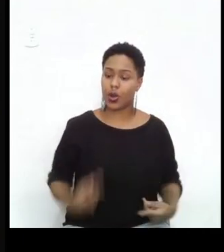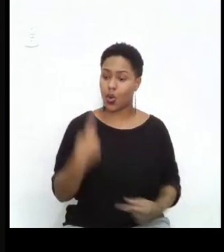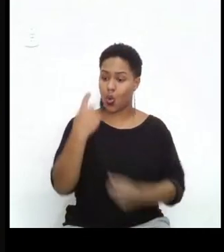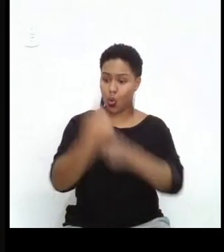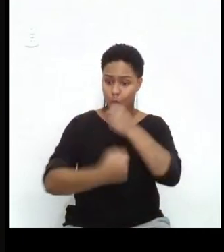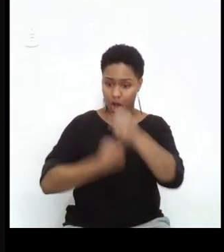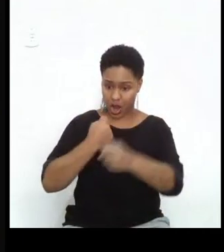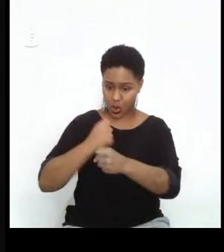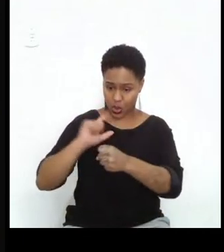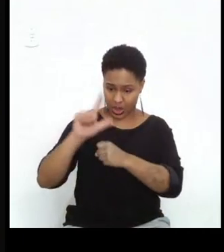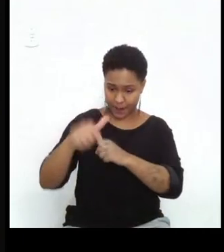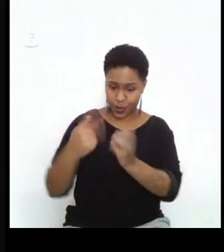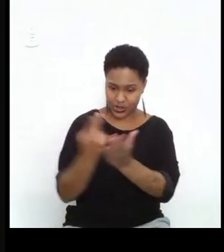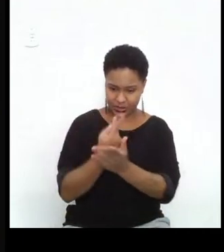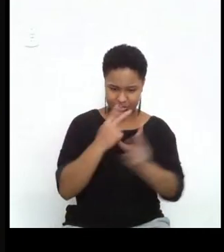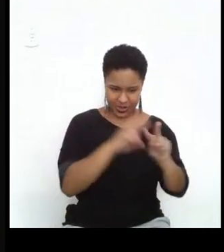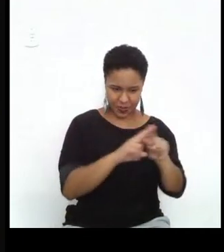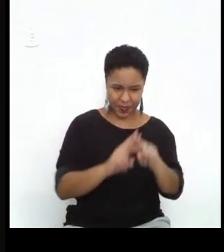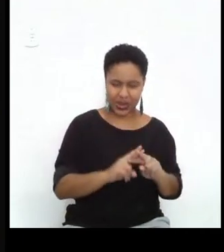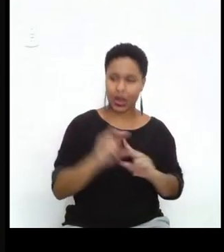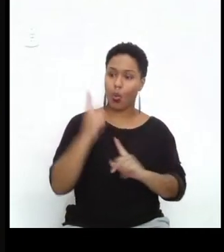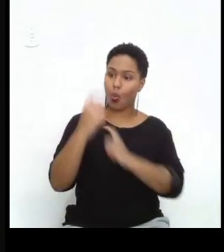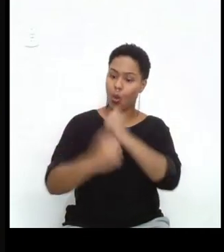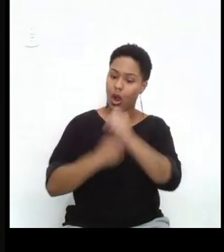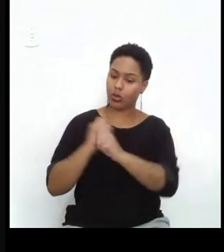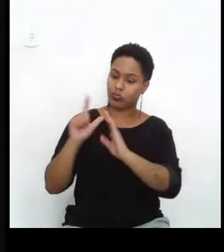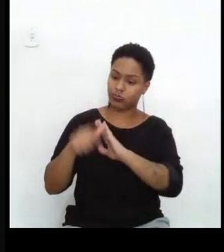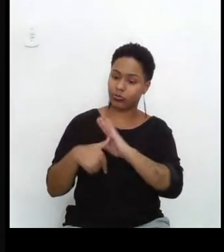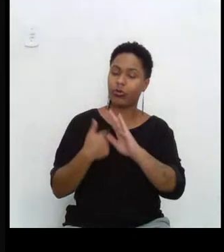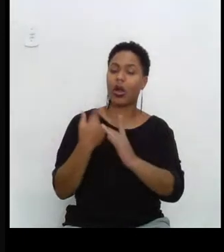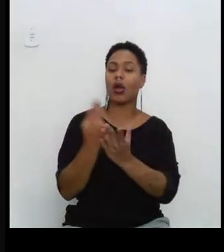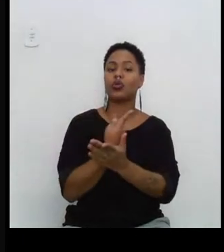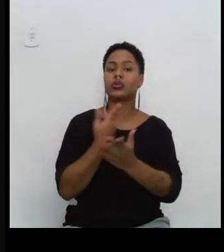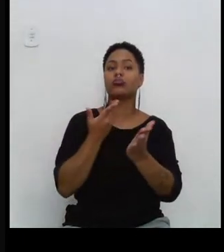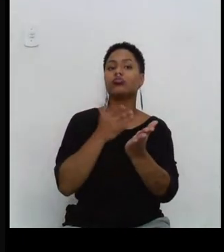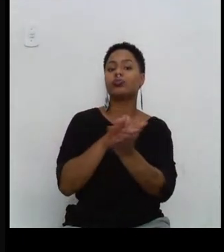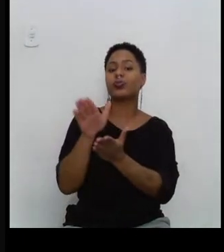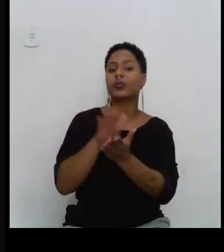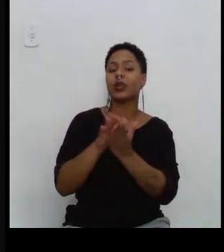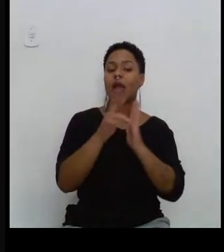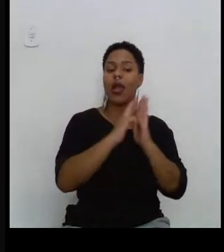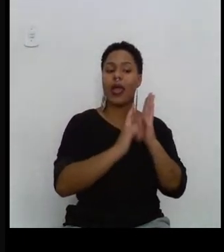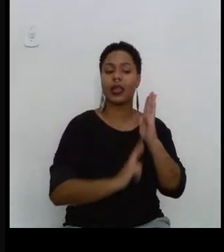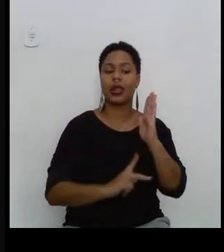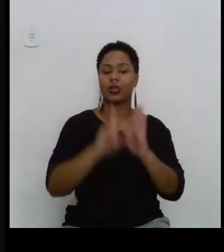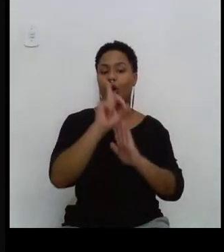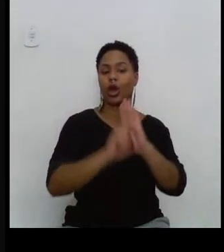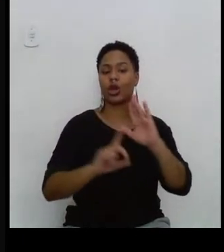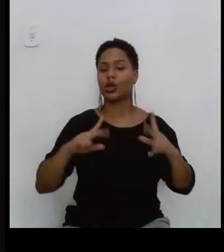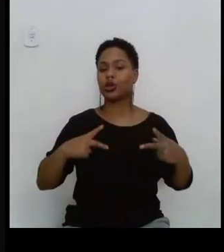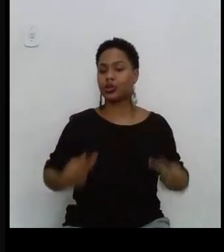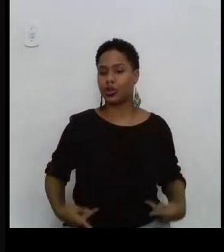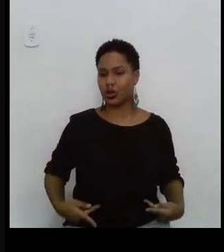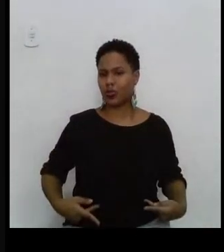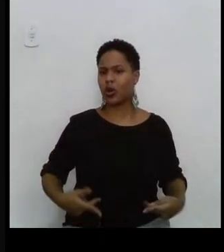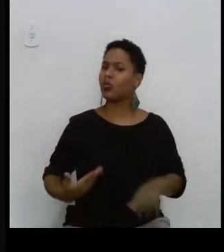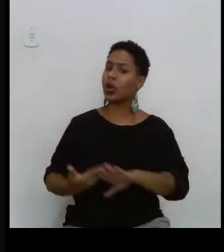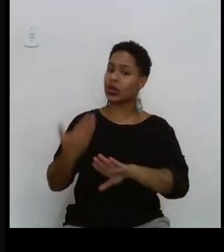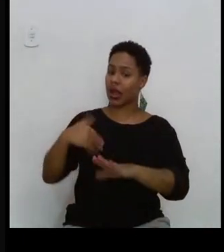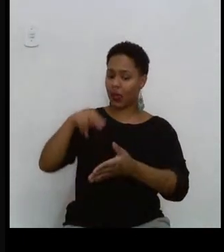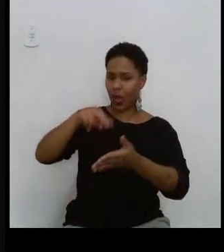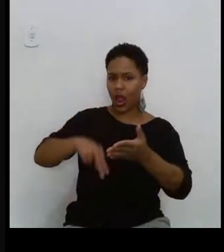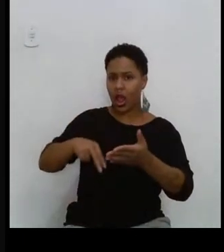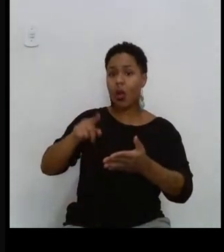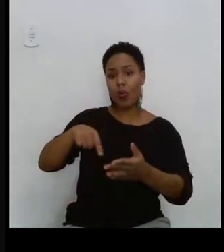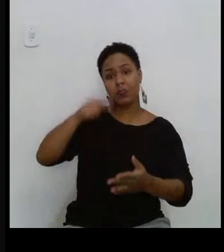forever and Beyond The Sword and the testimony is we